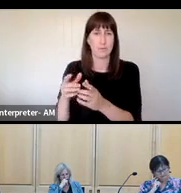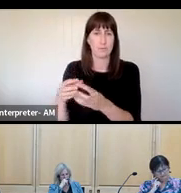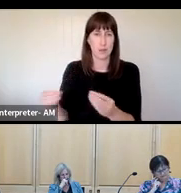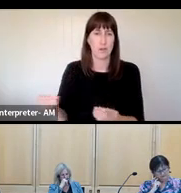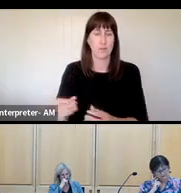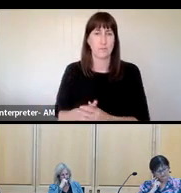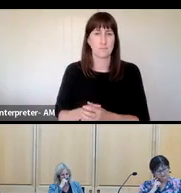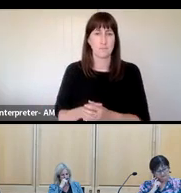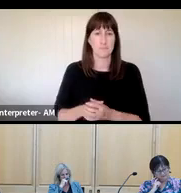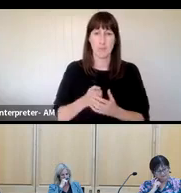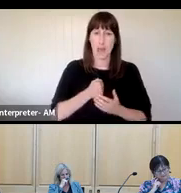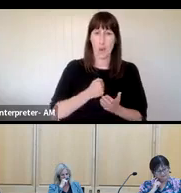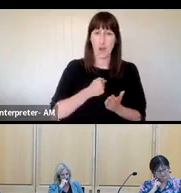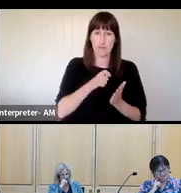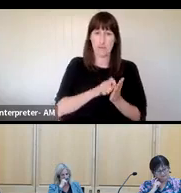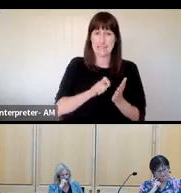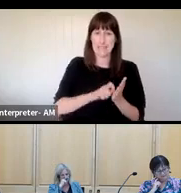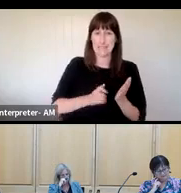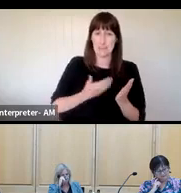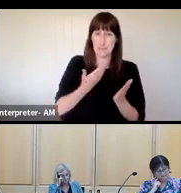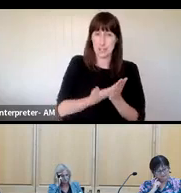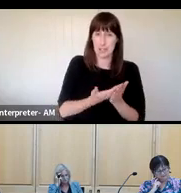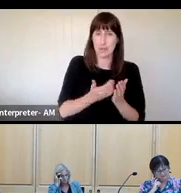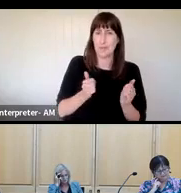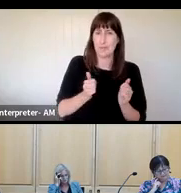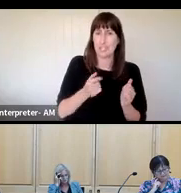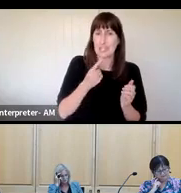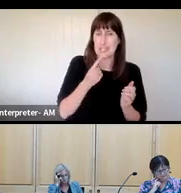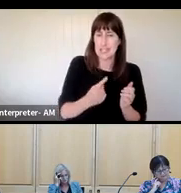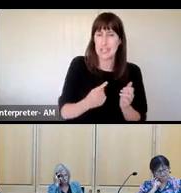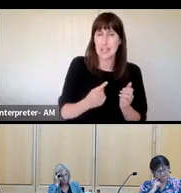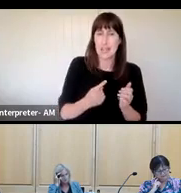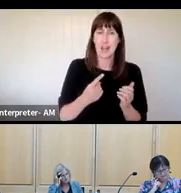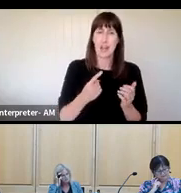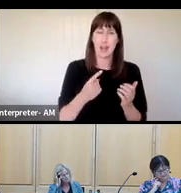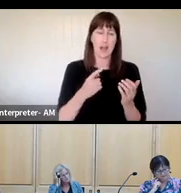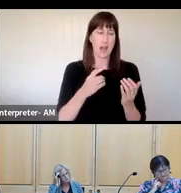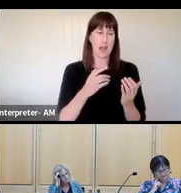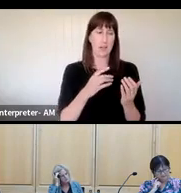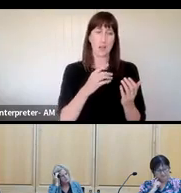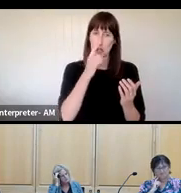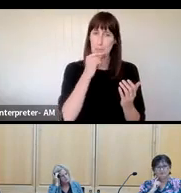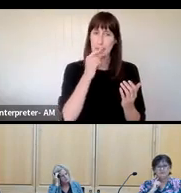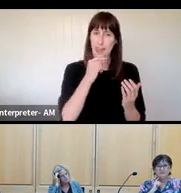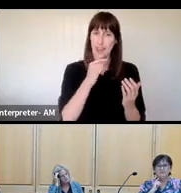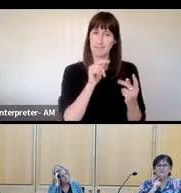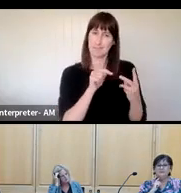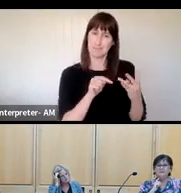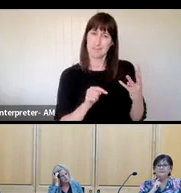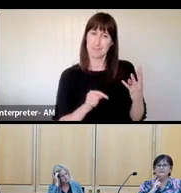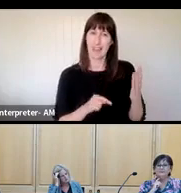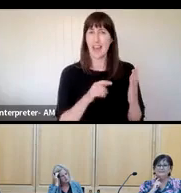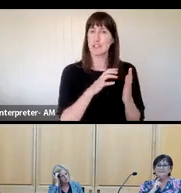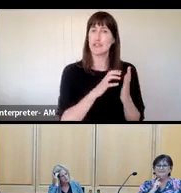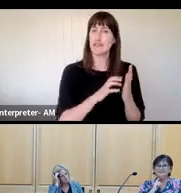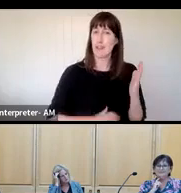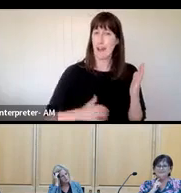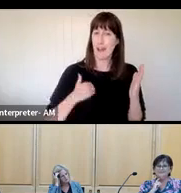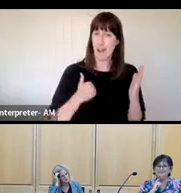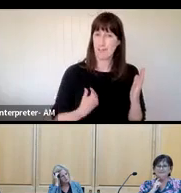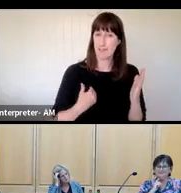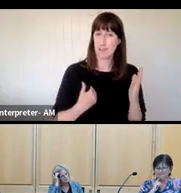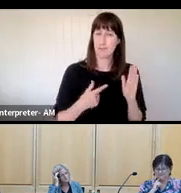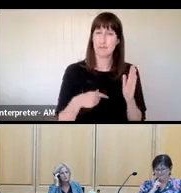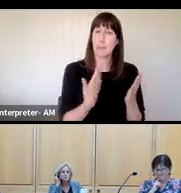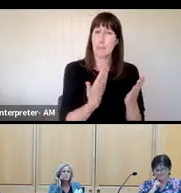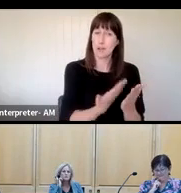In our written submissions, we set out proposed draft provisions that would enable a dispute resolution scheme.